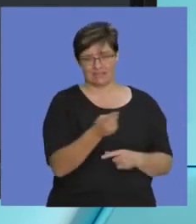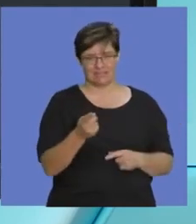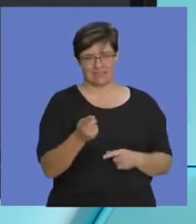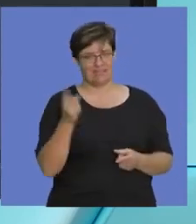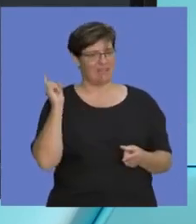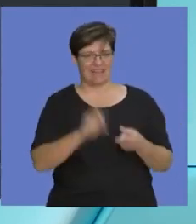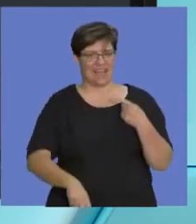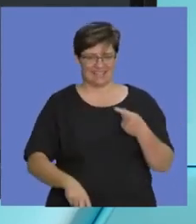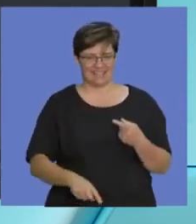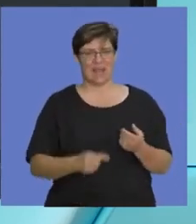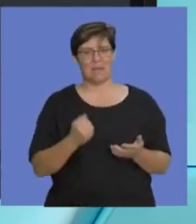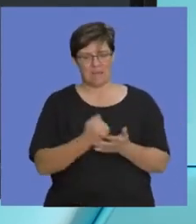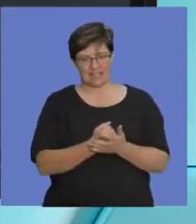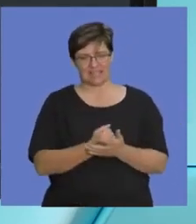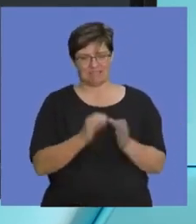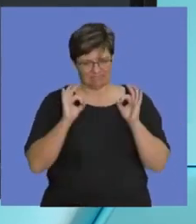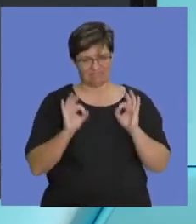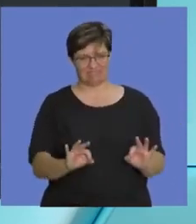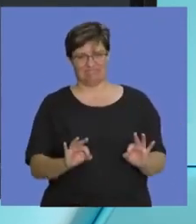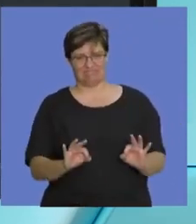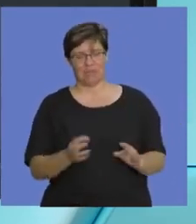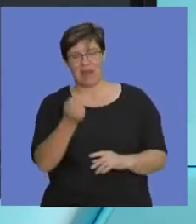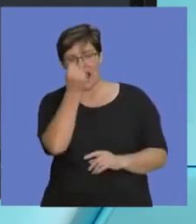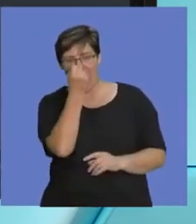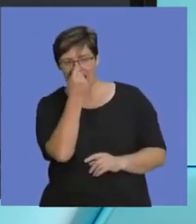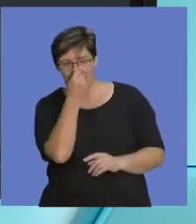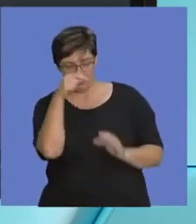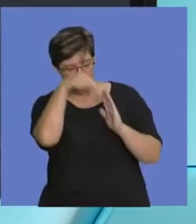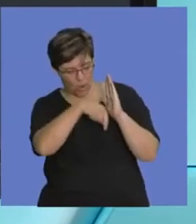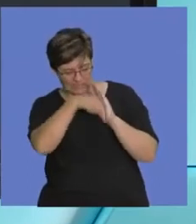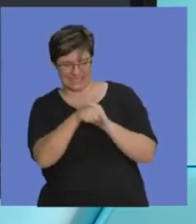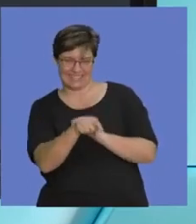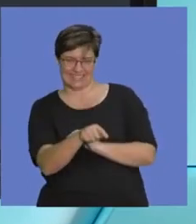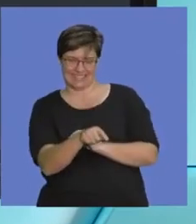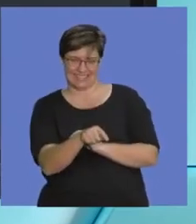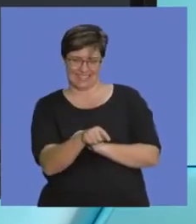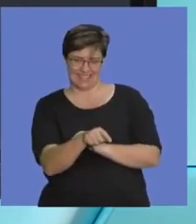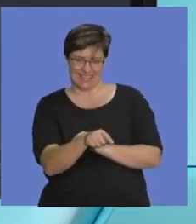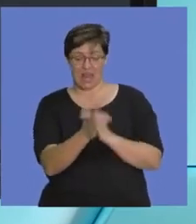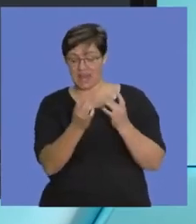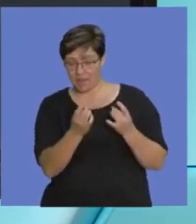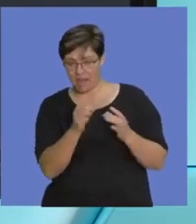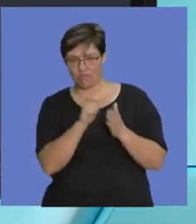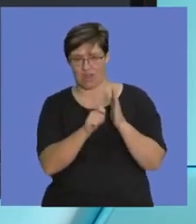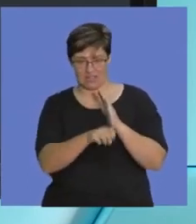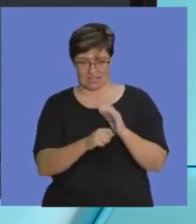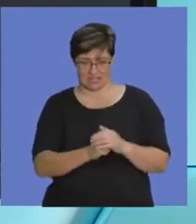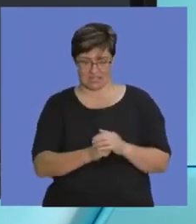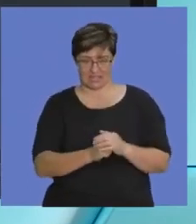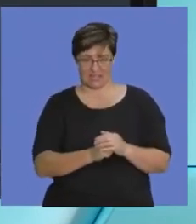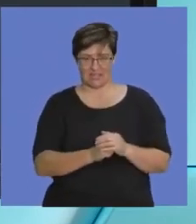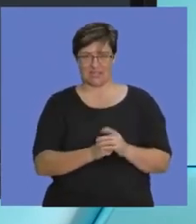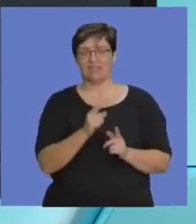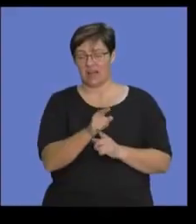these, then you know you will need to make sure that you understand the context of the numbers that you're writing. I just